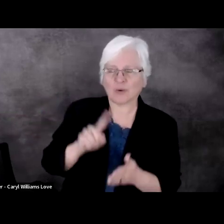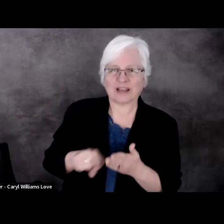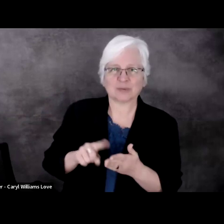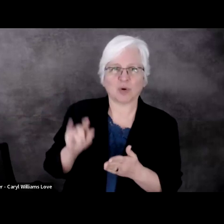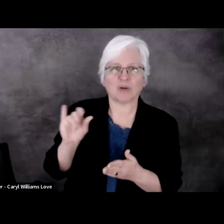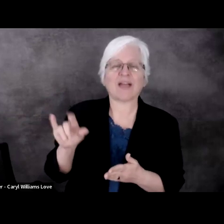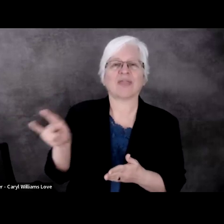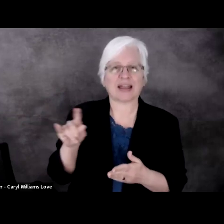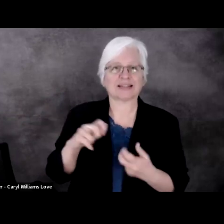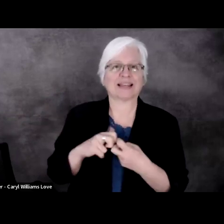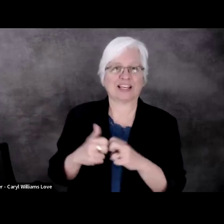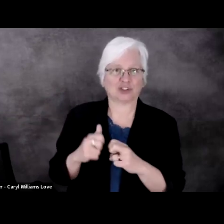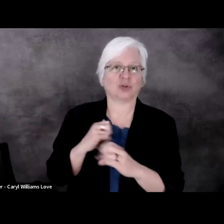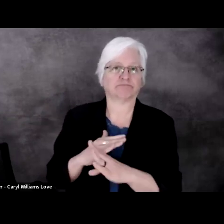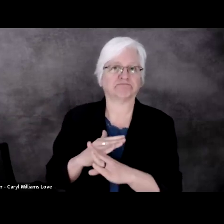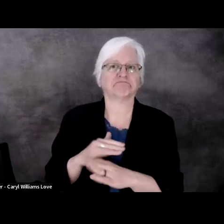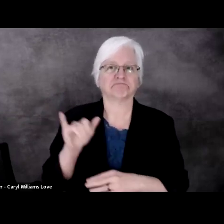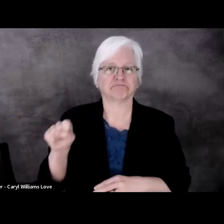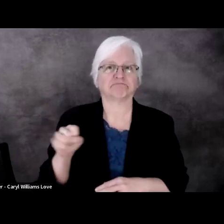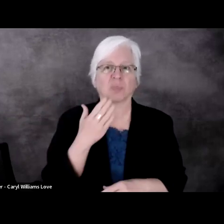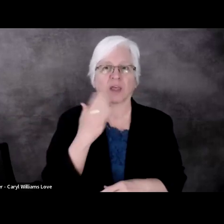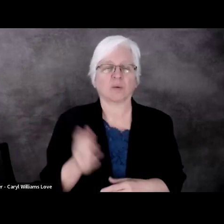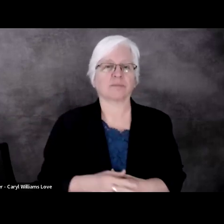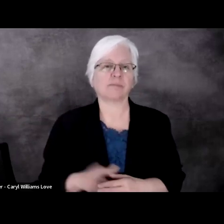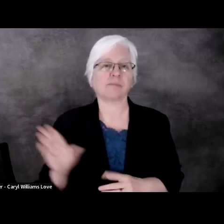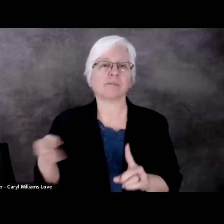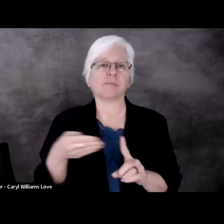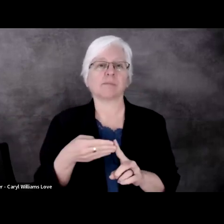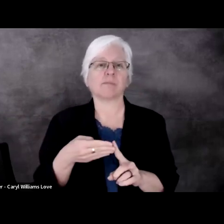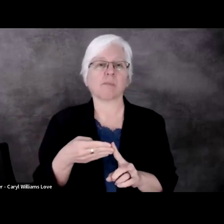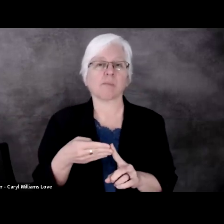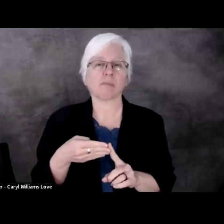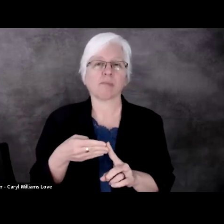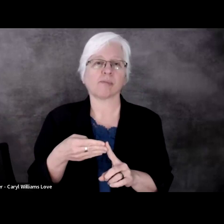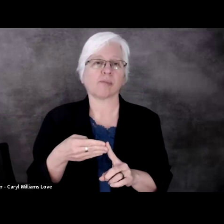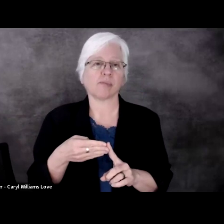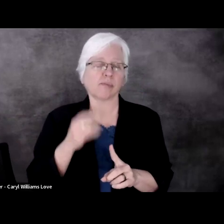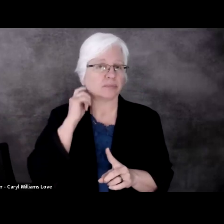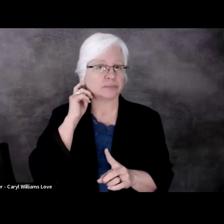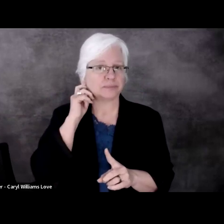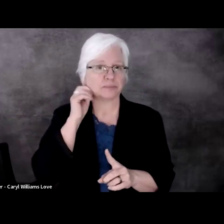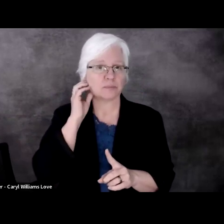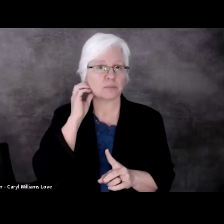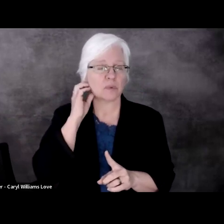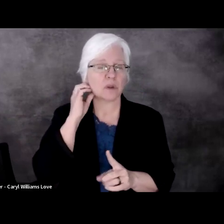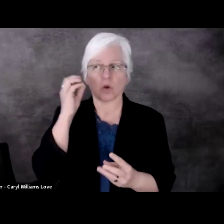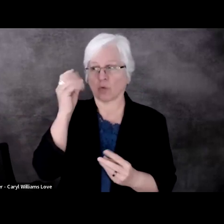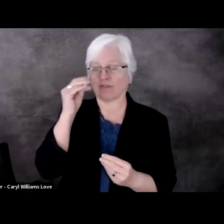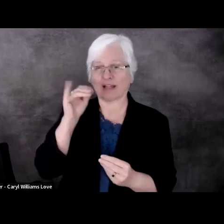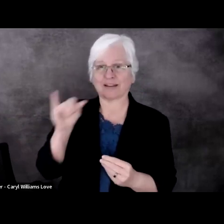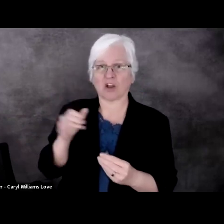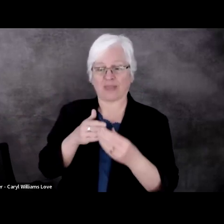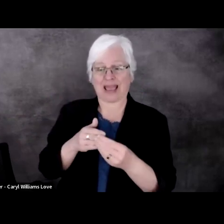issue. So thank you for that. Other folks, so back to just a reminder of the question, reflecting on those guiding principles